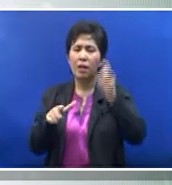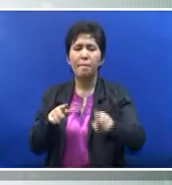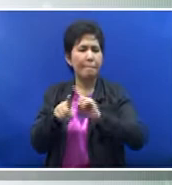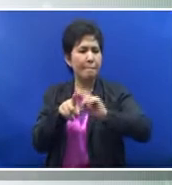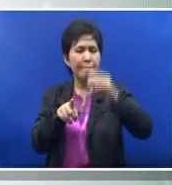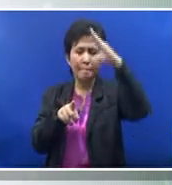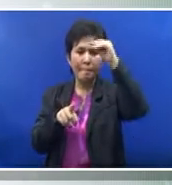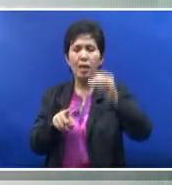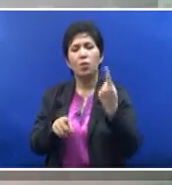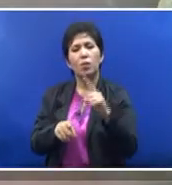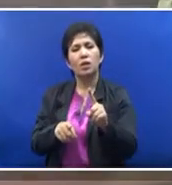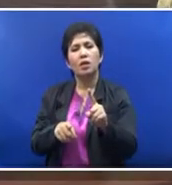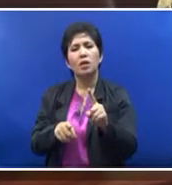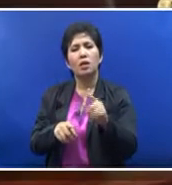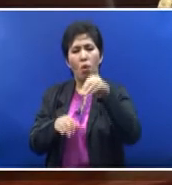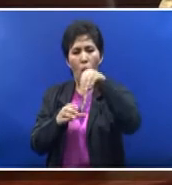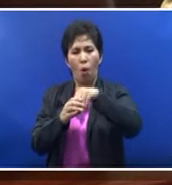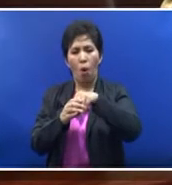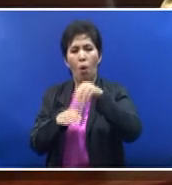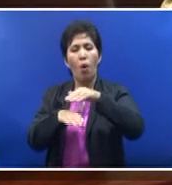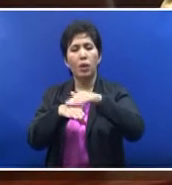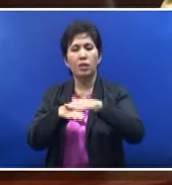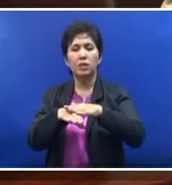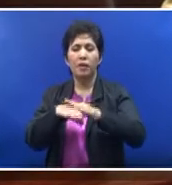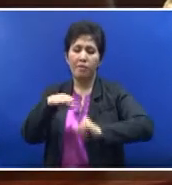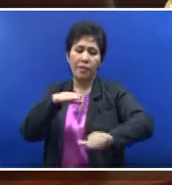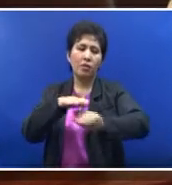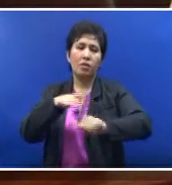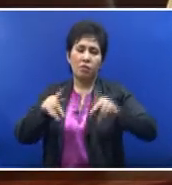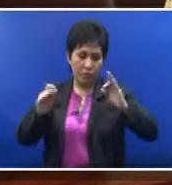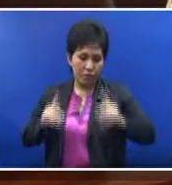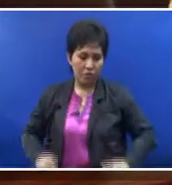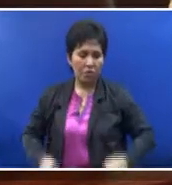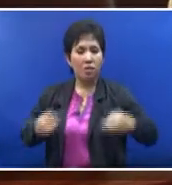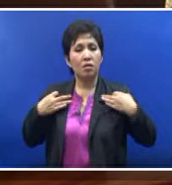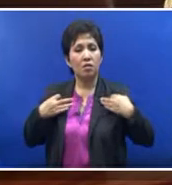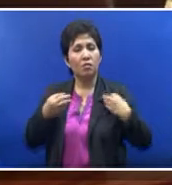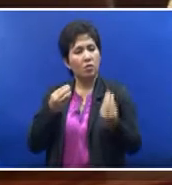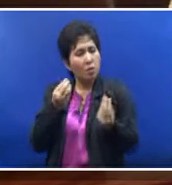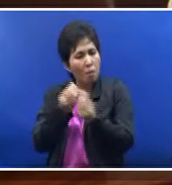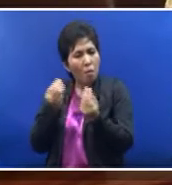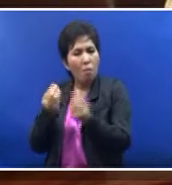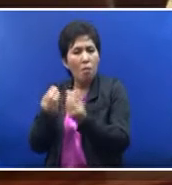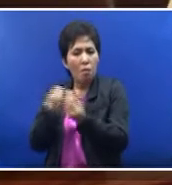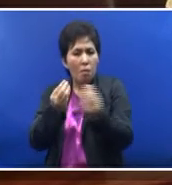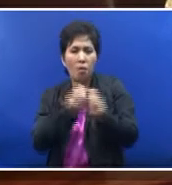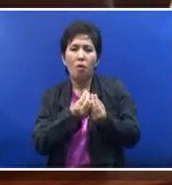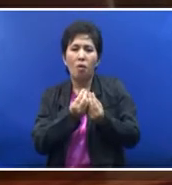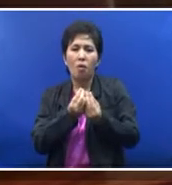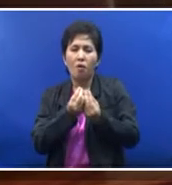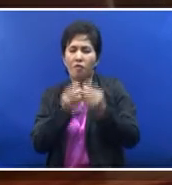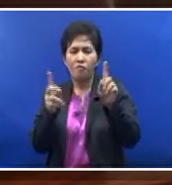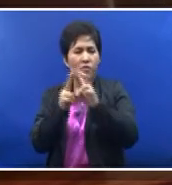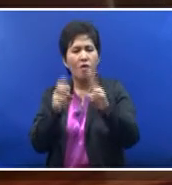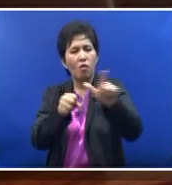man only on his physical part only. Okay, but it is more than that. It covers a comprehensive